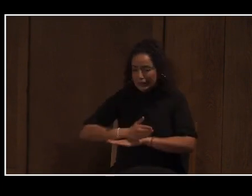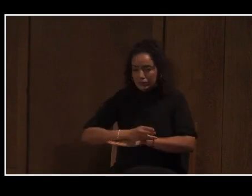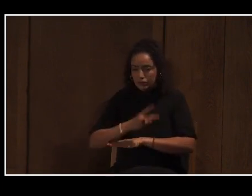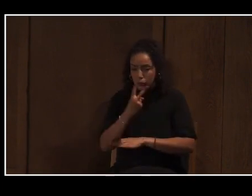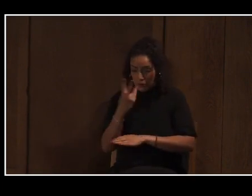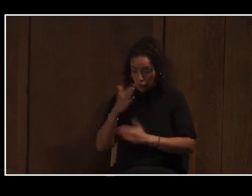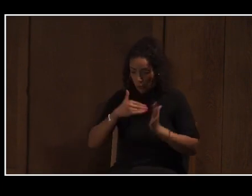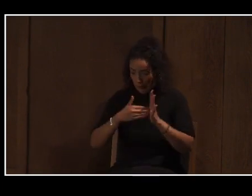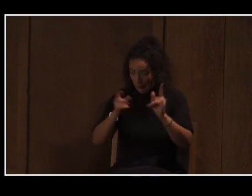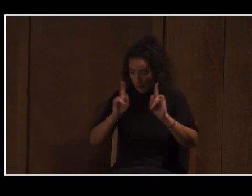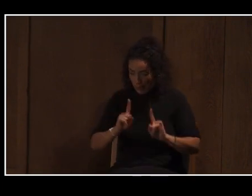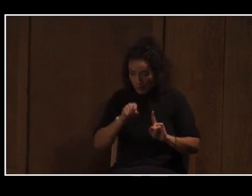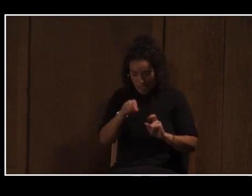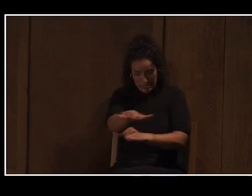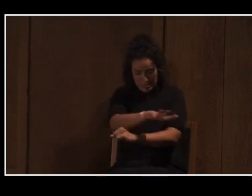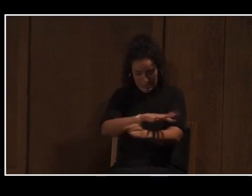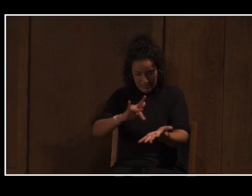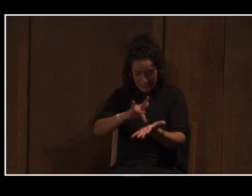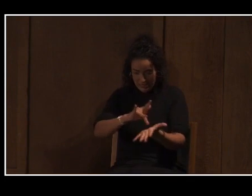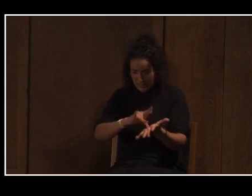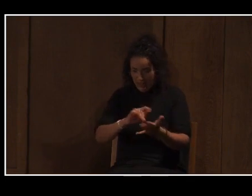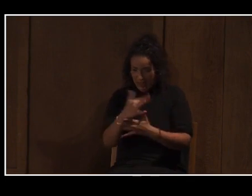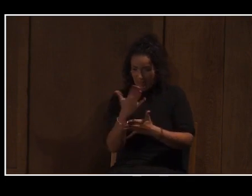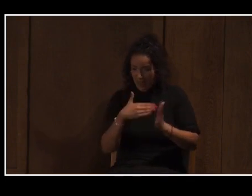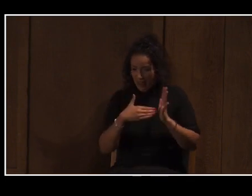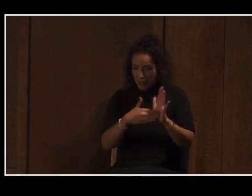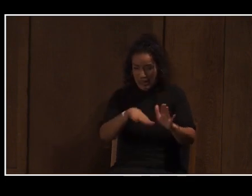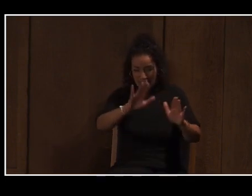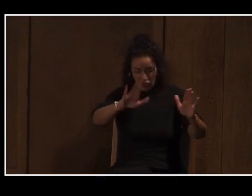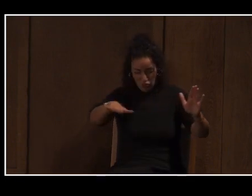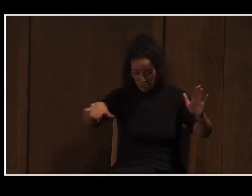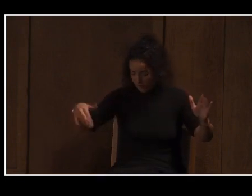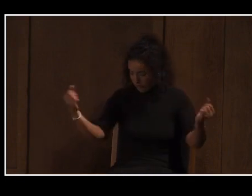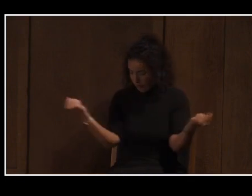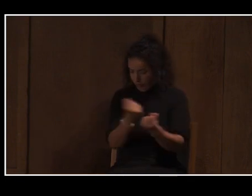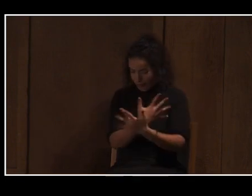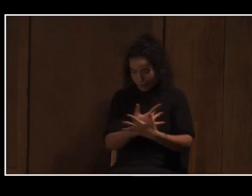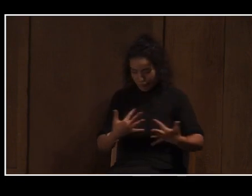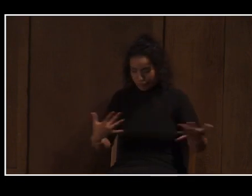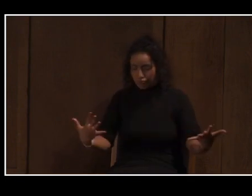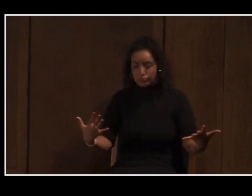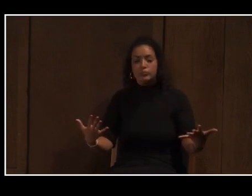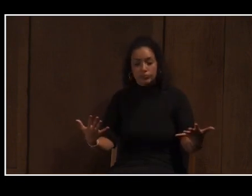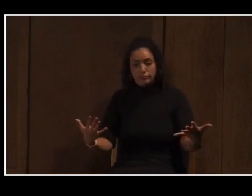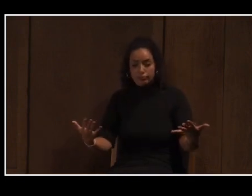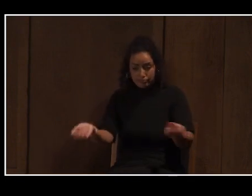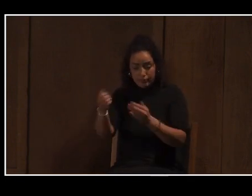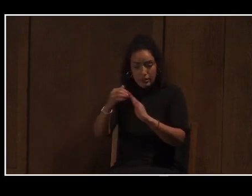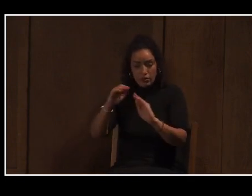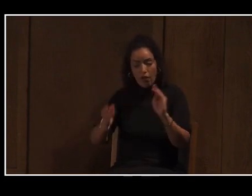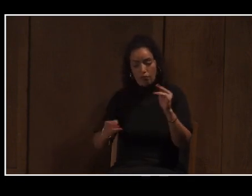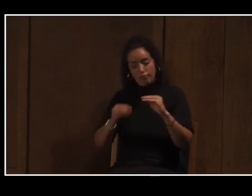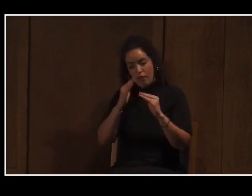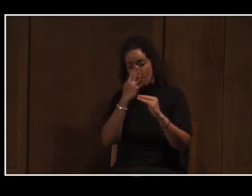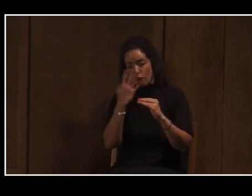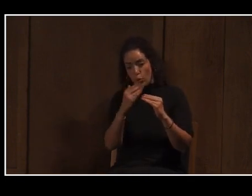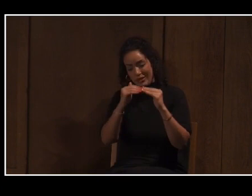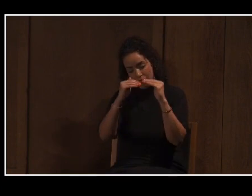in a metropolitan area. We have 5 million kids as well, which is basically under age 14, which is basically the size